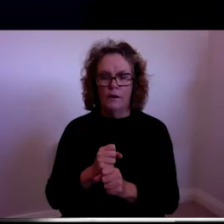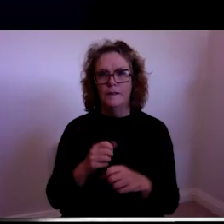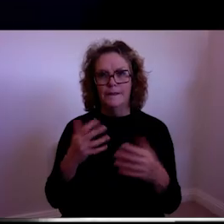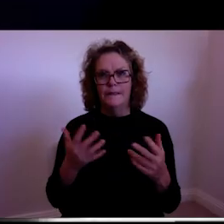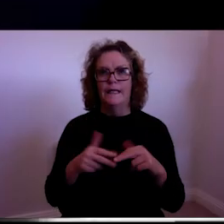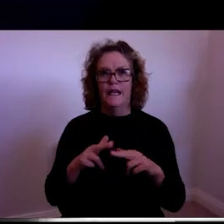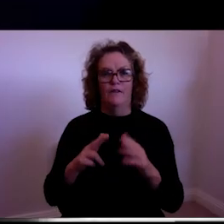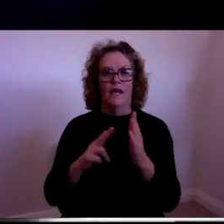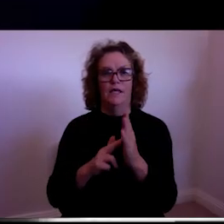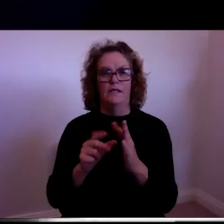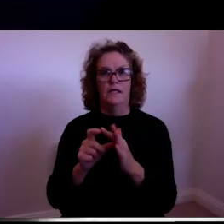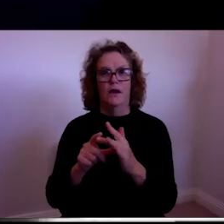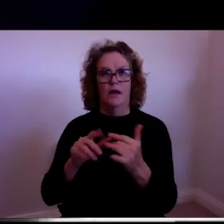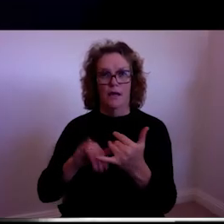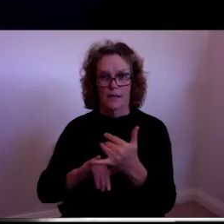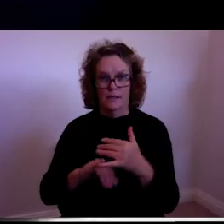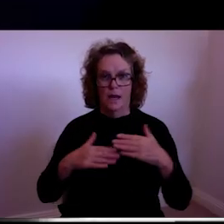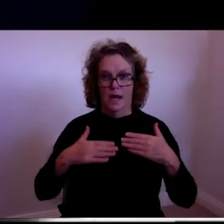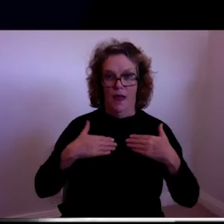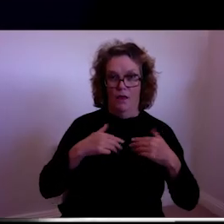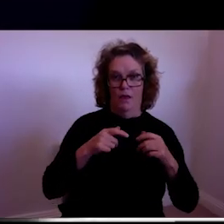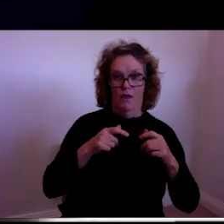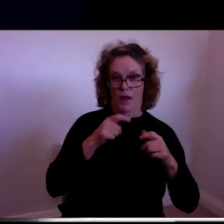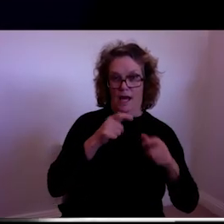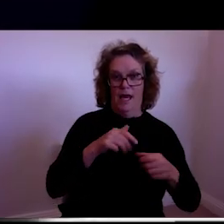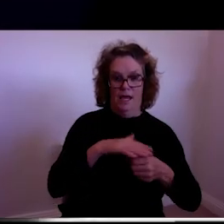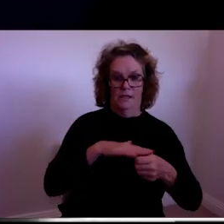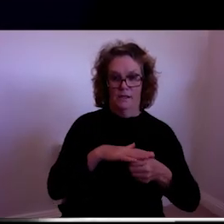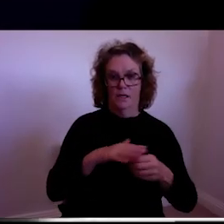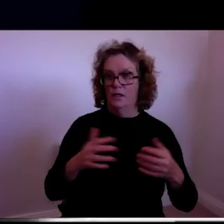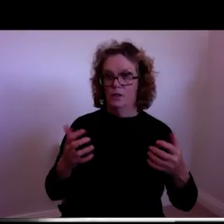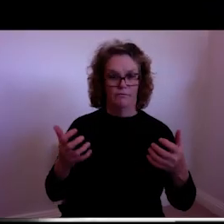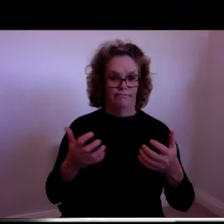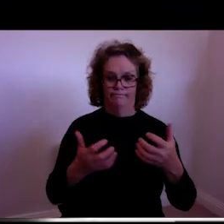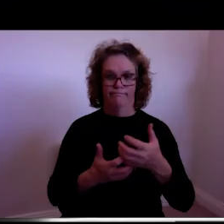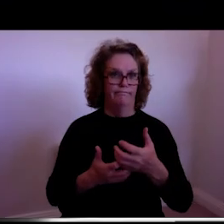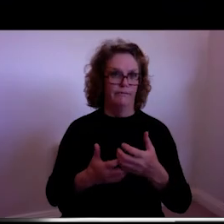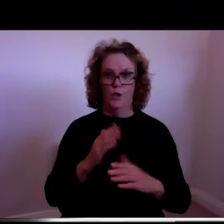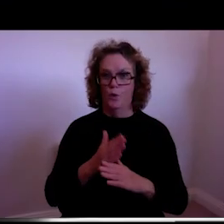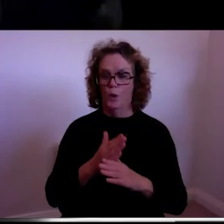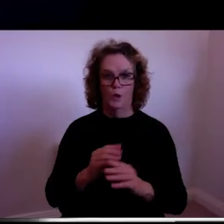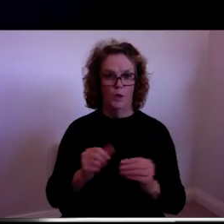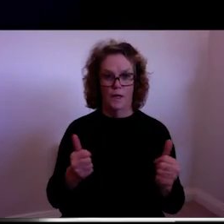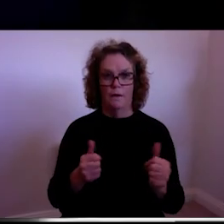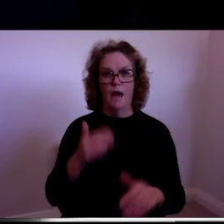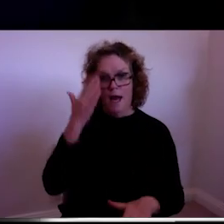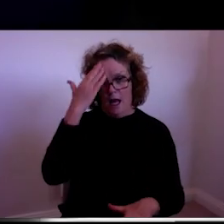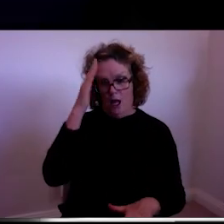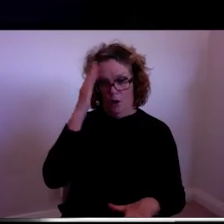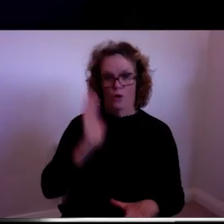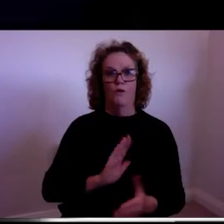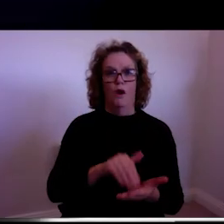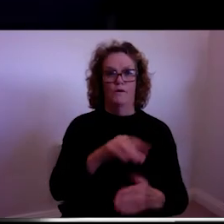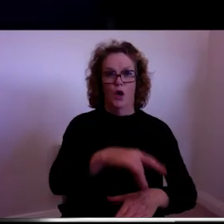together, it was really detrimental. So there was an adult client who turned up to a tertiary hospital. He was admitted and he was